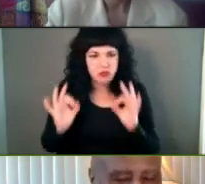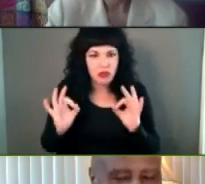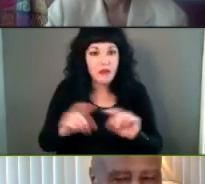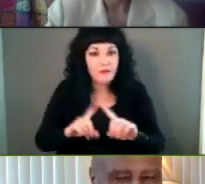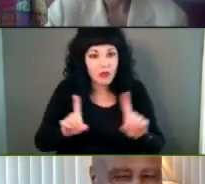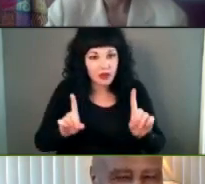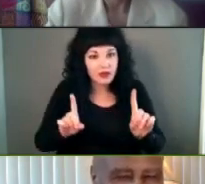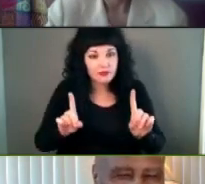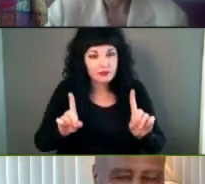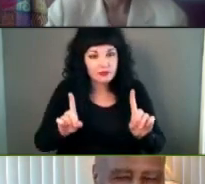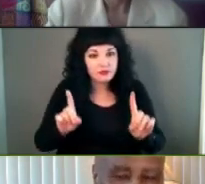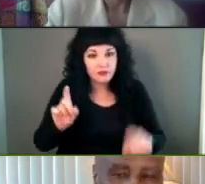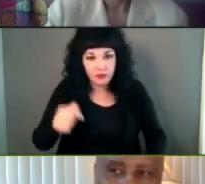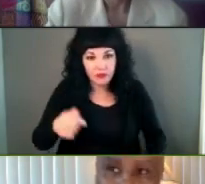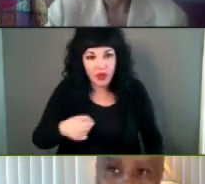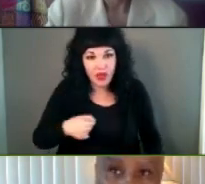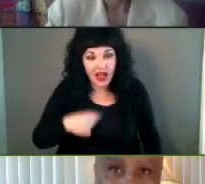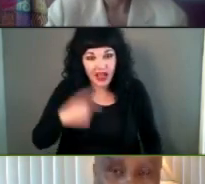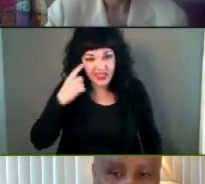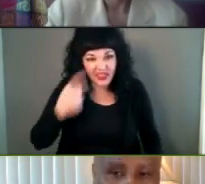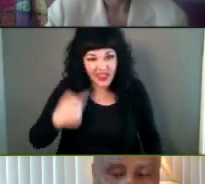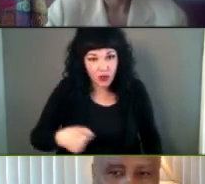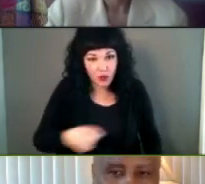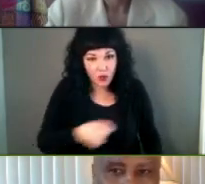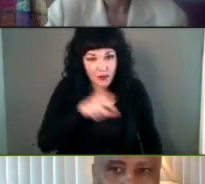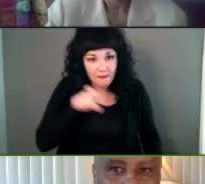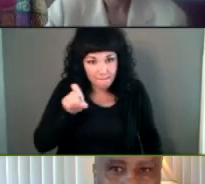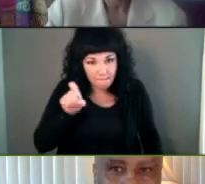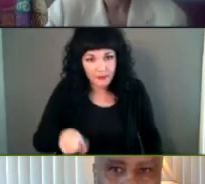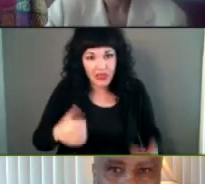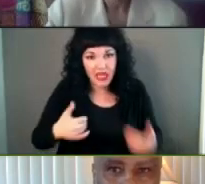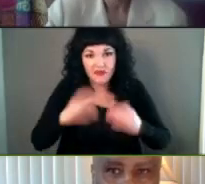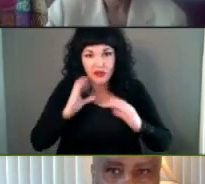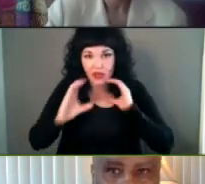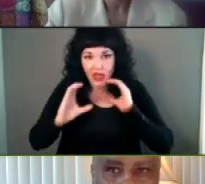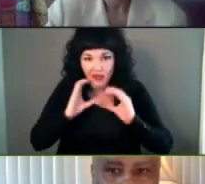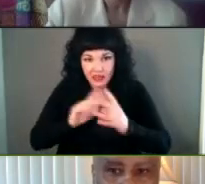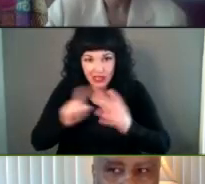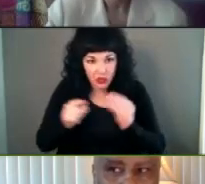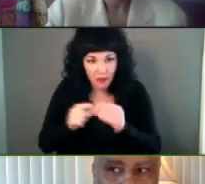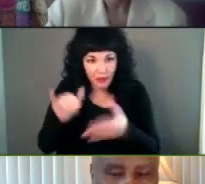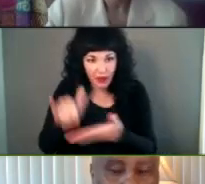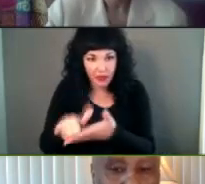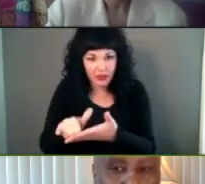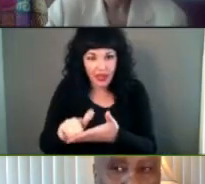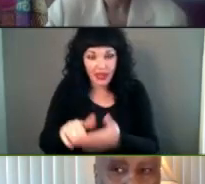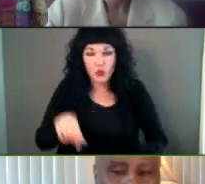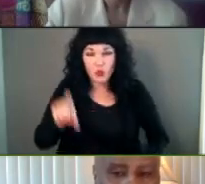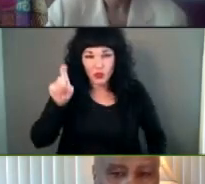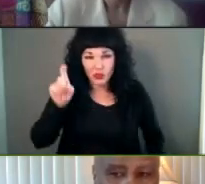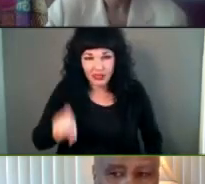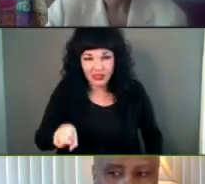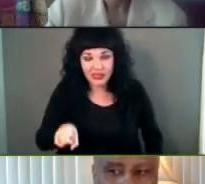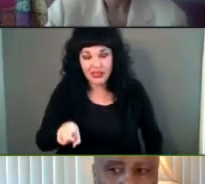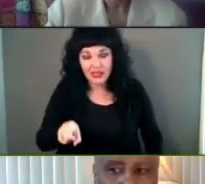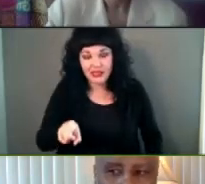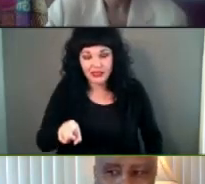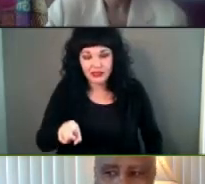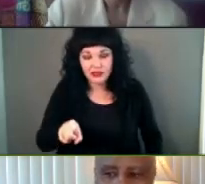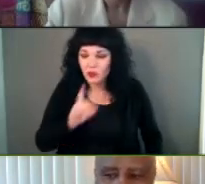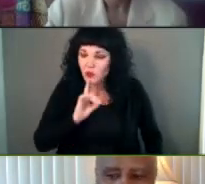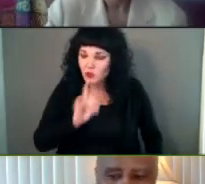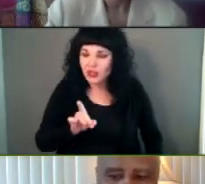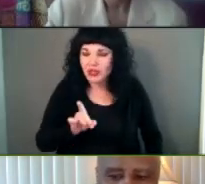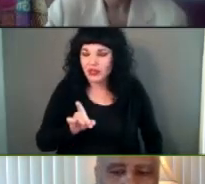is the conversation that we need to have. And we need to be clear that our community, the community I represent in Brightmoor,